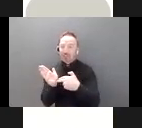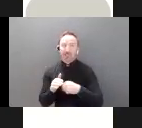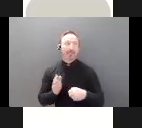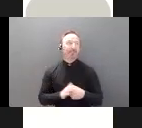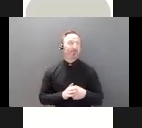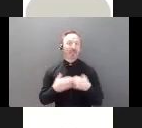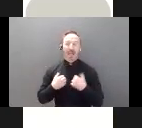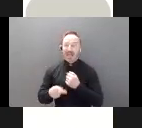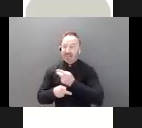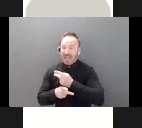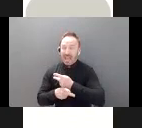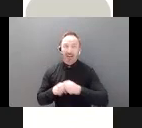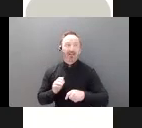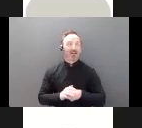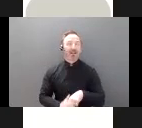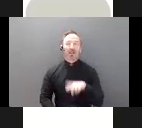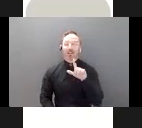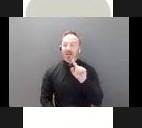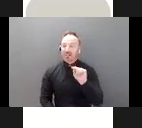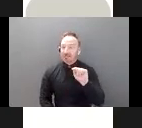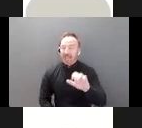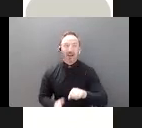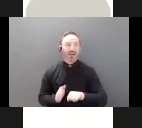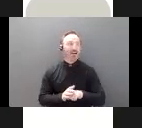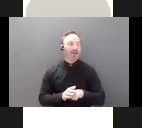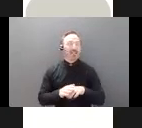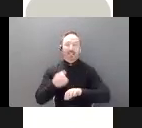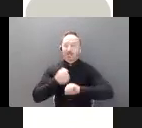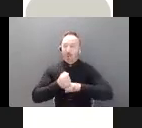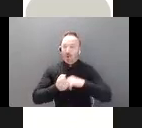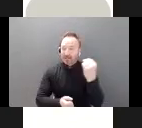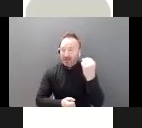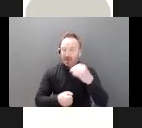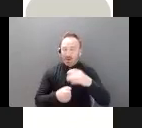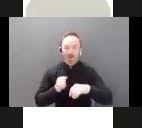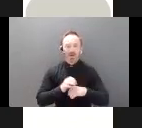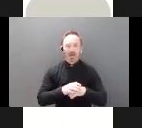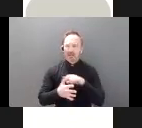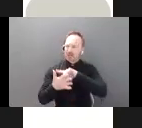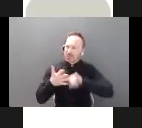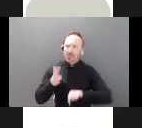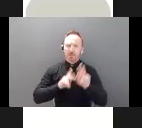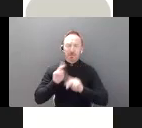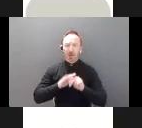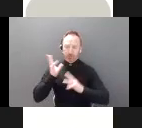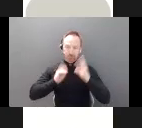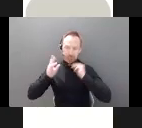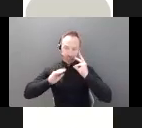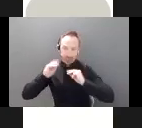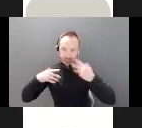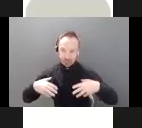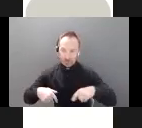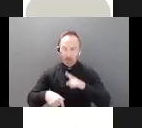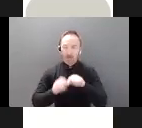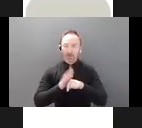Supports Ontario, these sorts of organizations that people have a lot of experience working with families across